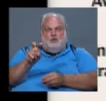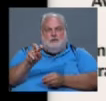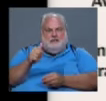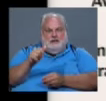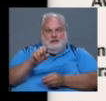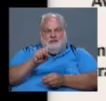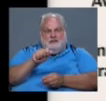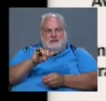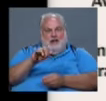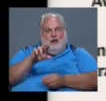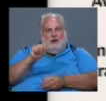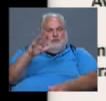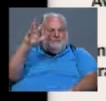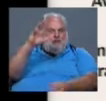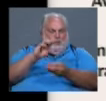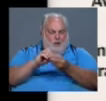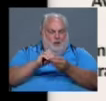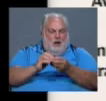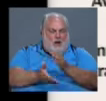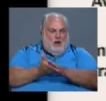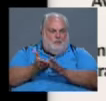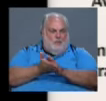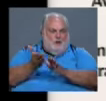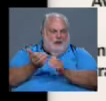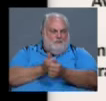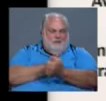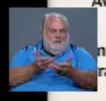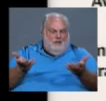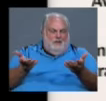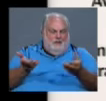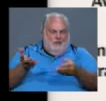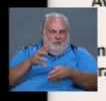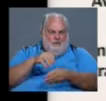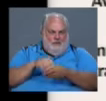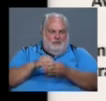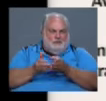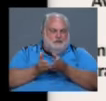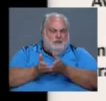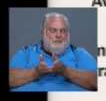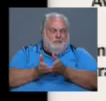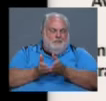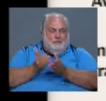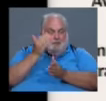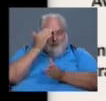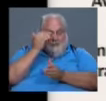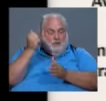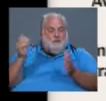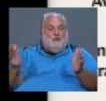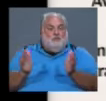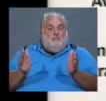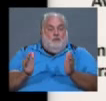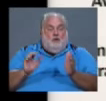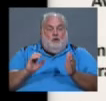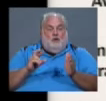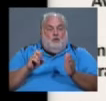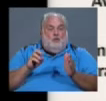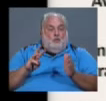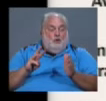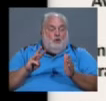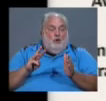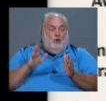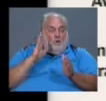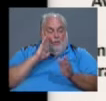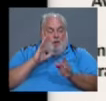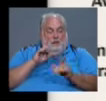sailors to operate all of the augmented equipment on board the ship. Because of the small nature of the crew, we will rely